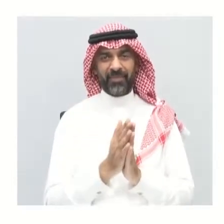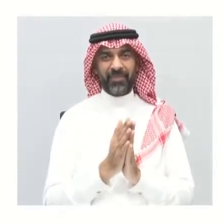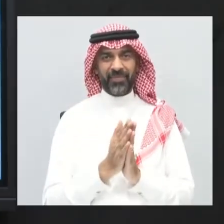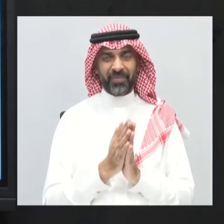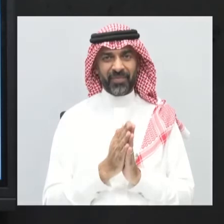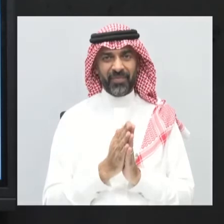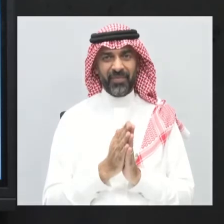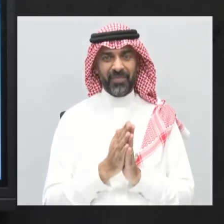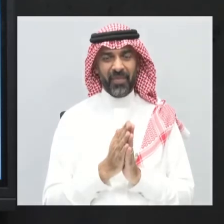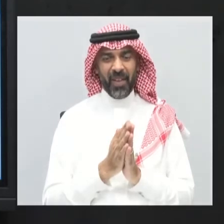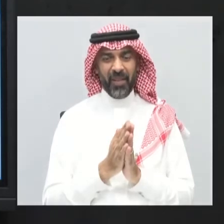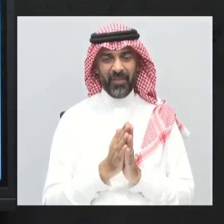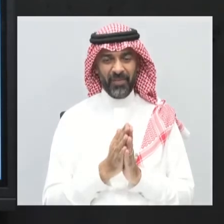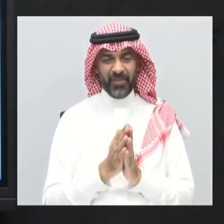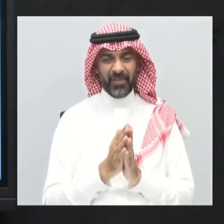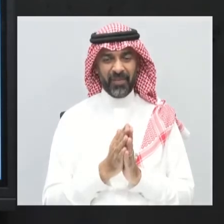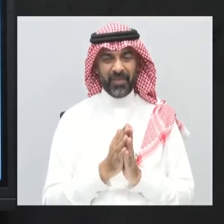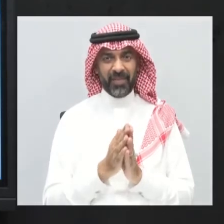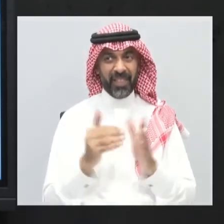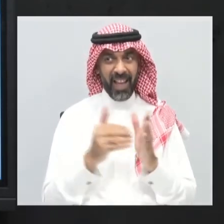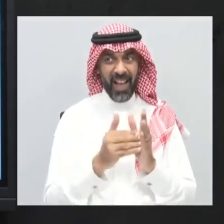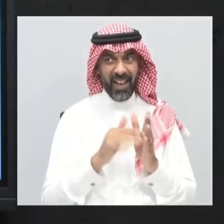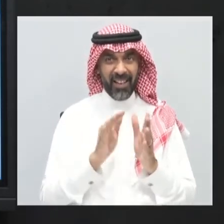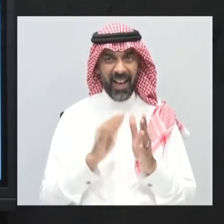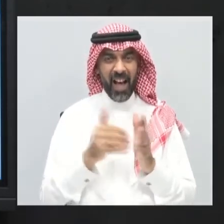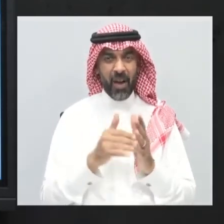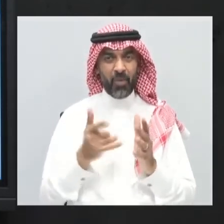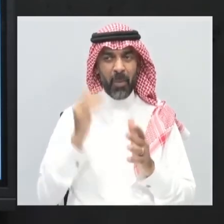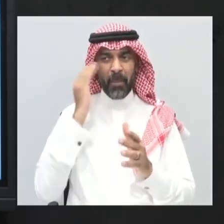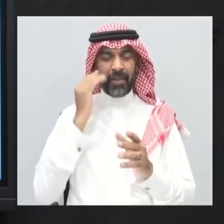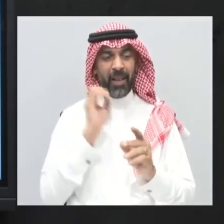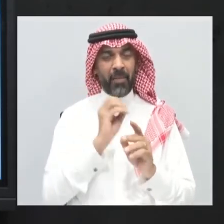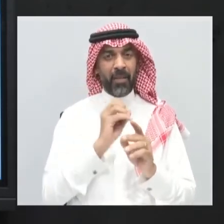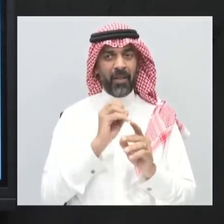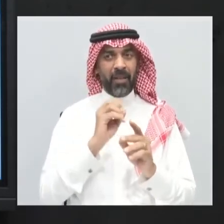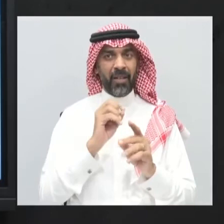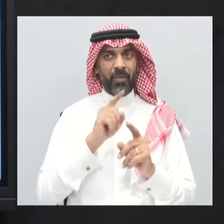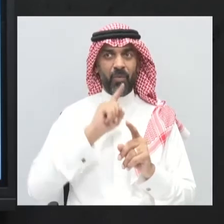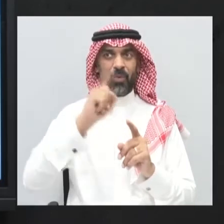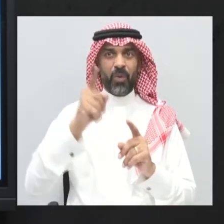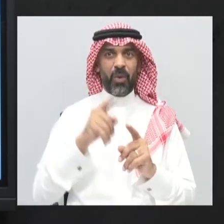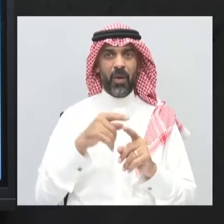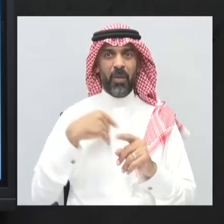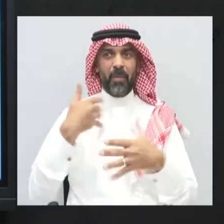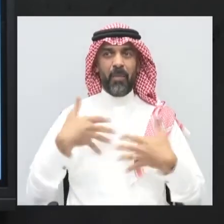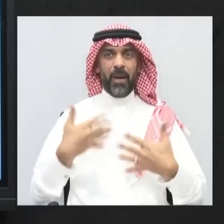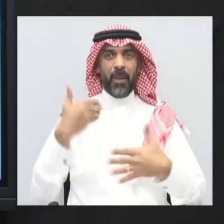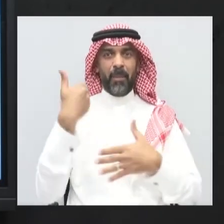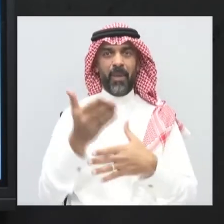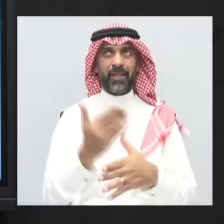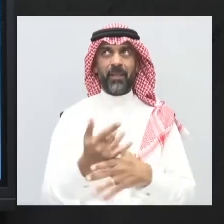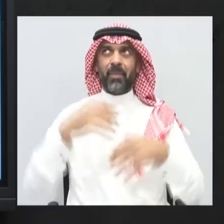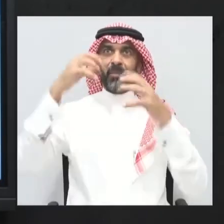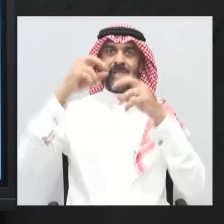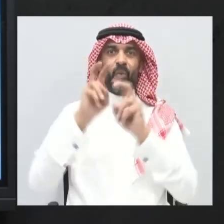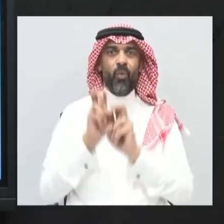Okay, so at the end of the conversation, did you notice that they were racing to the yard? Yes, it looks like the weather was just fine.